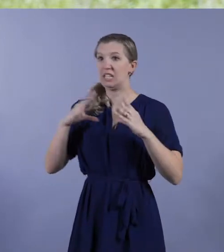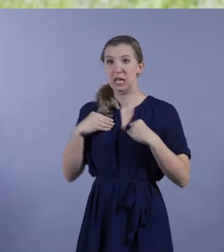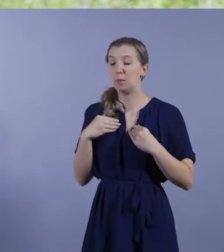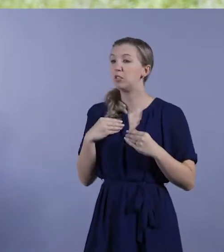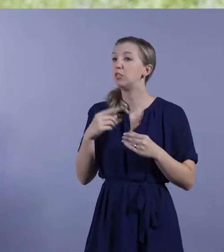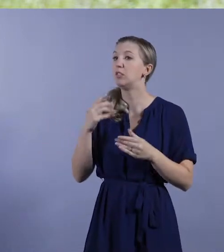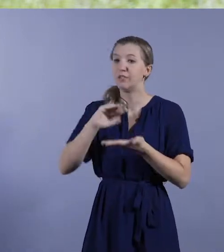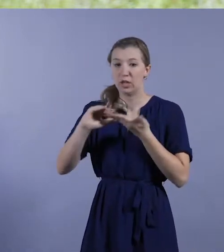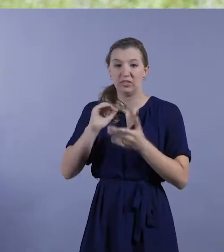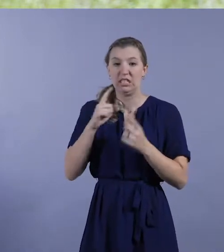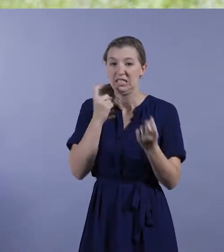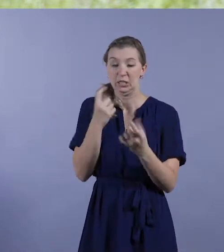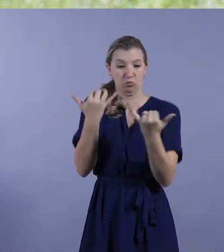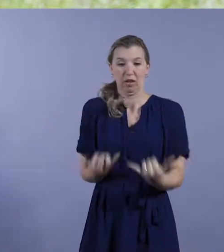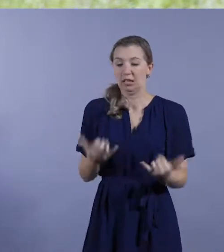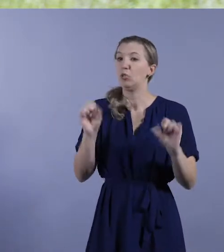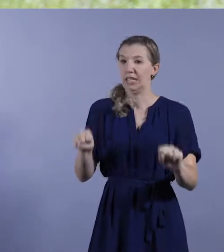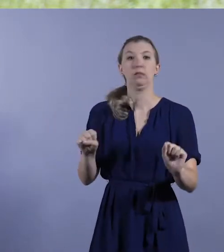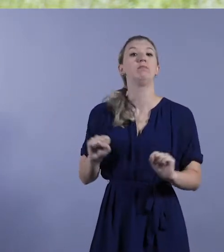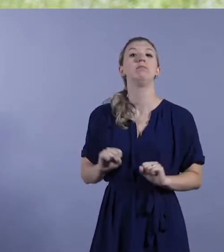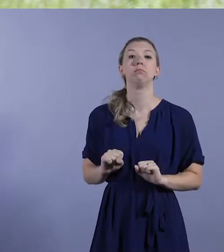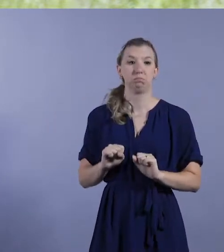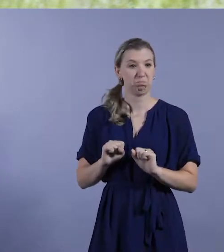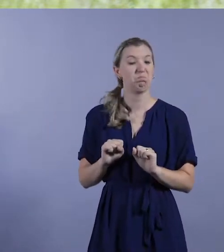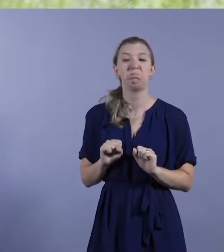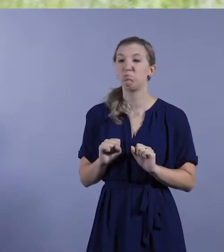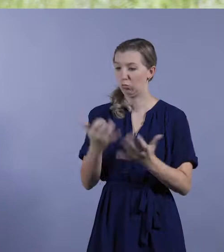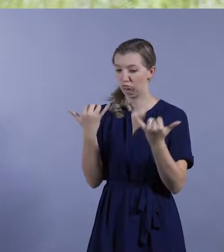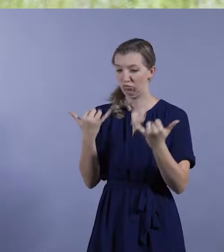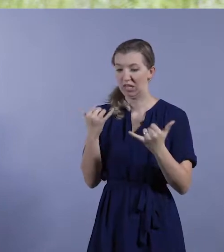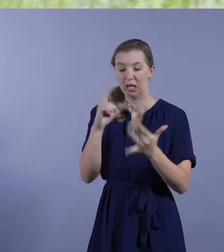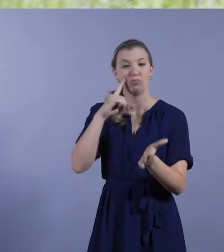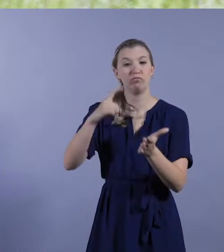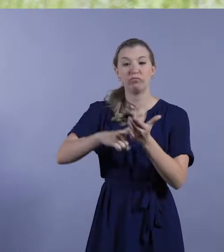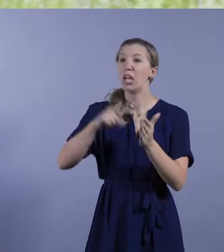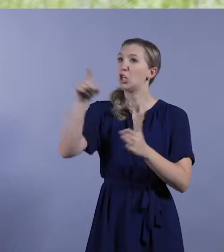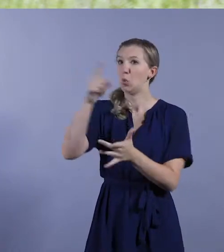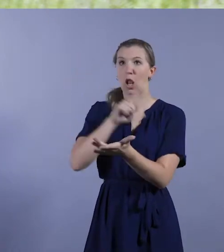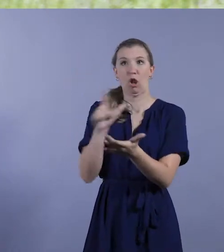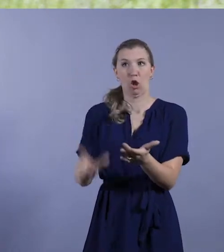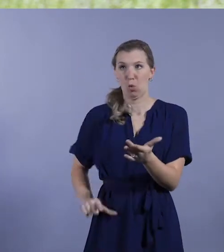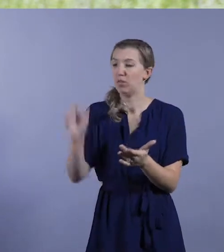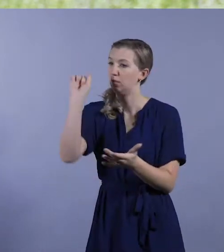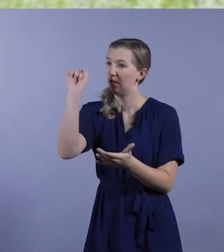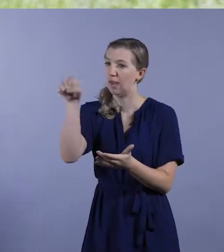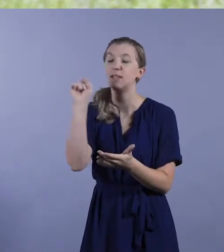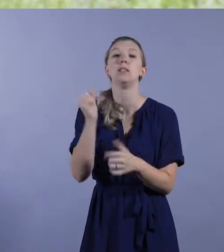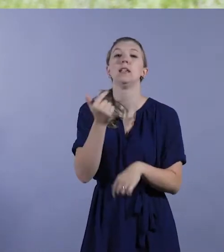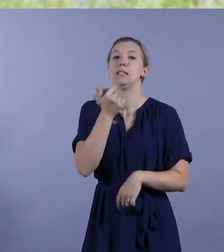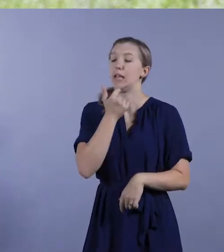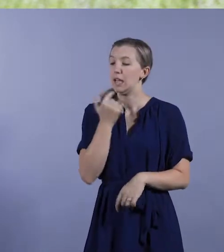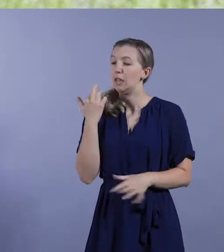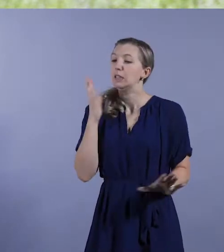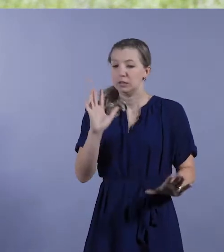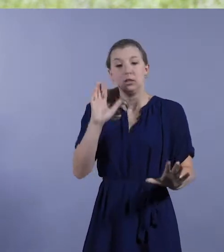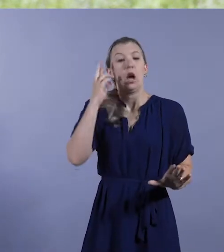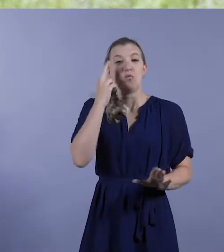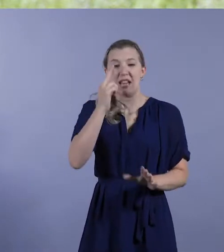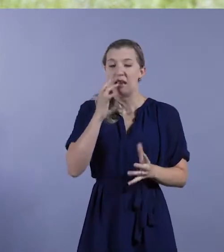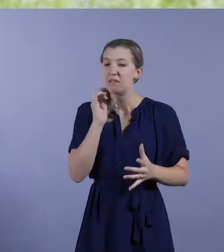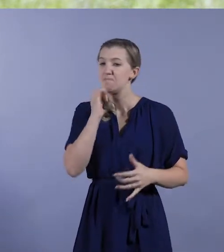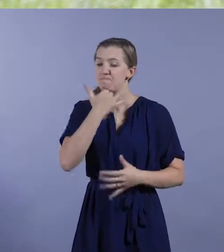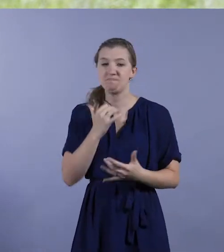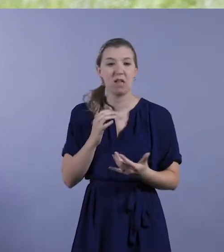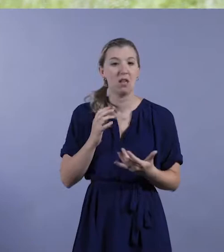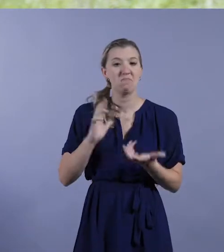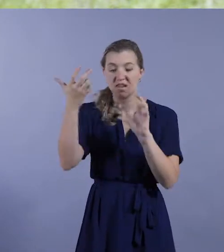sins right now. You could right now acknowledge him as Lord and say, I realize that I've messed up. I